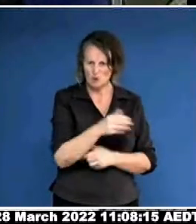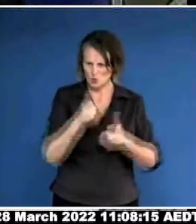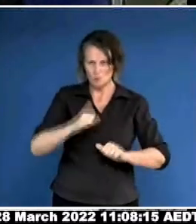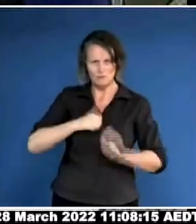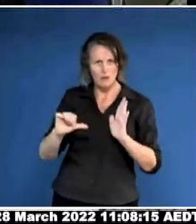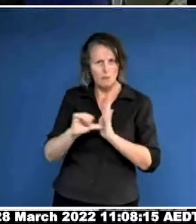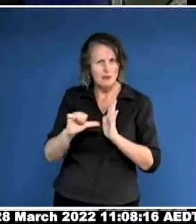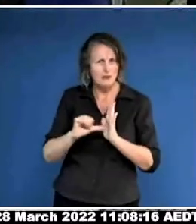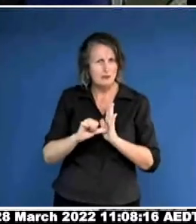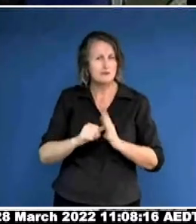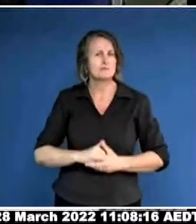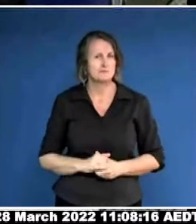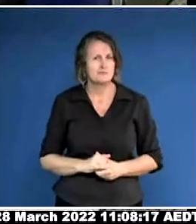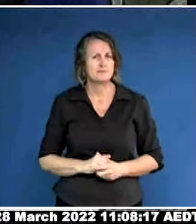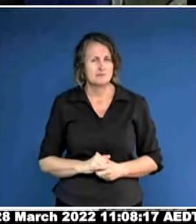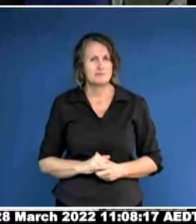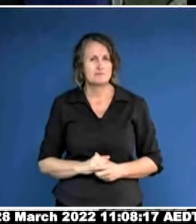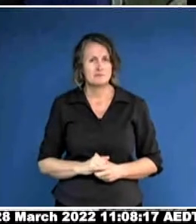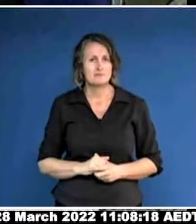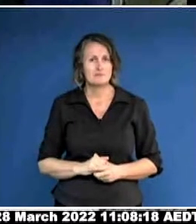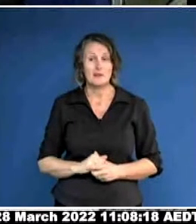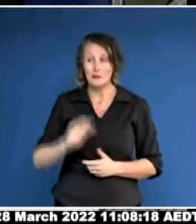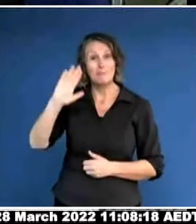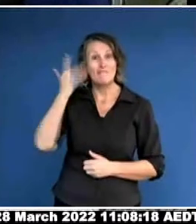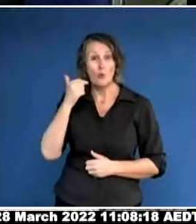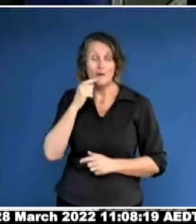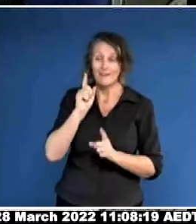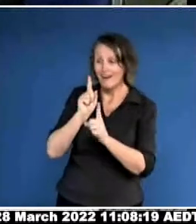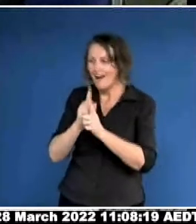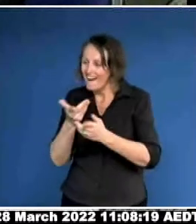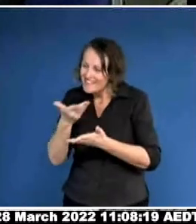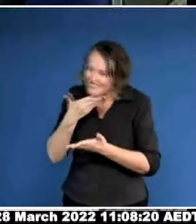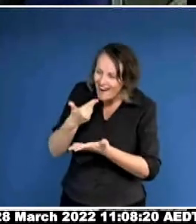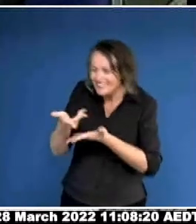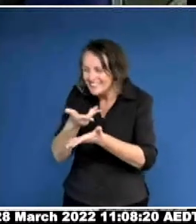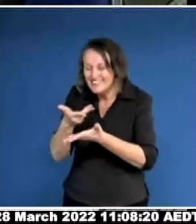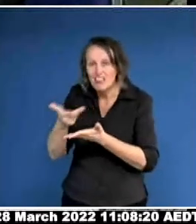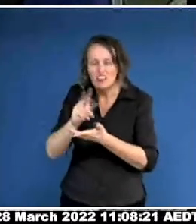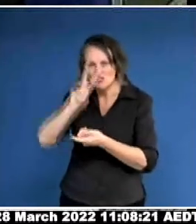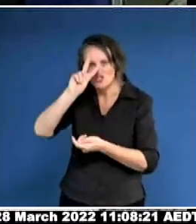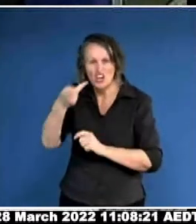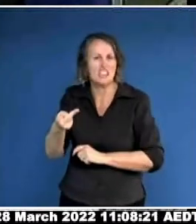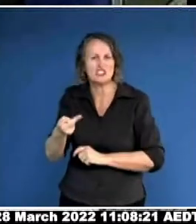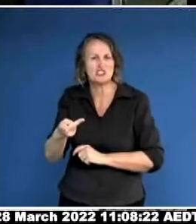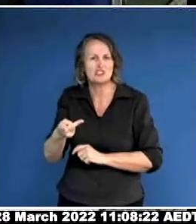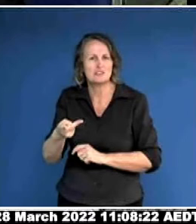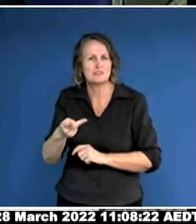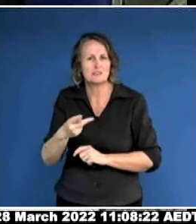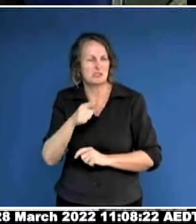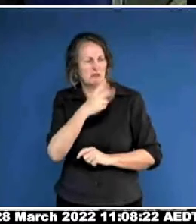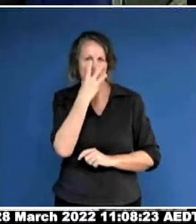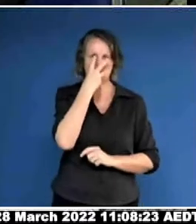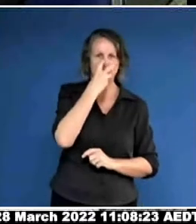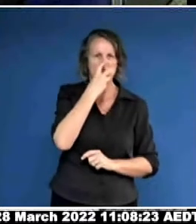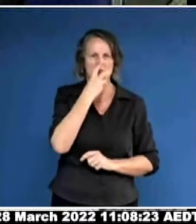He stopped trying to charm me pretty quickly. He then had his bad face for me and his good